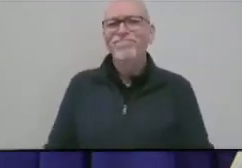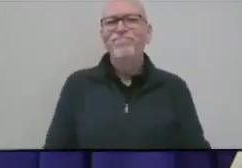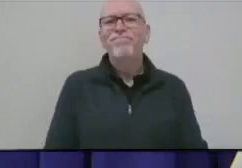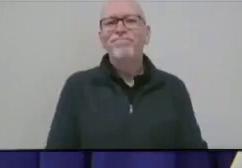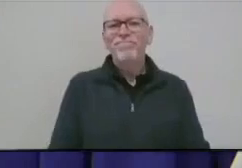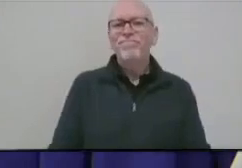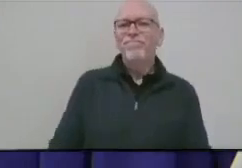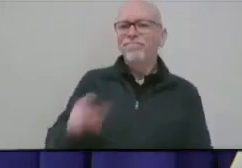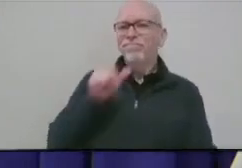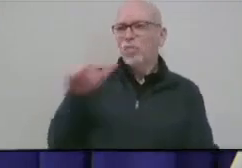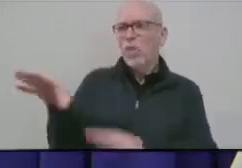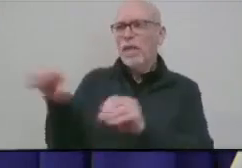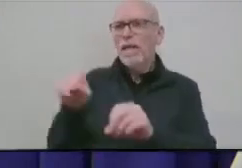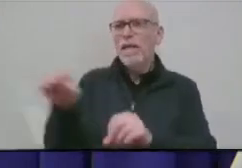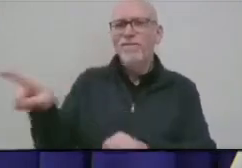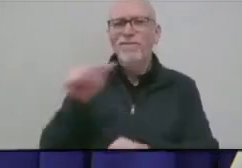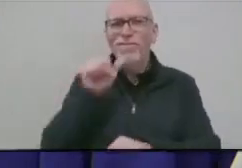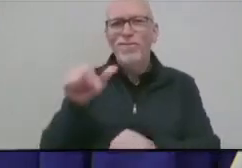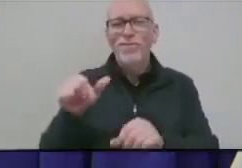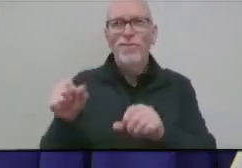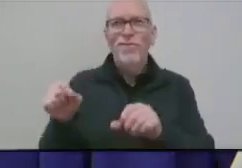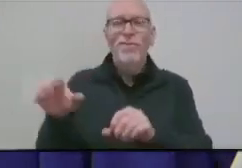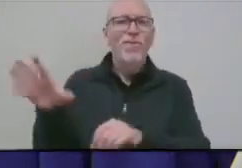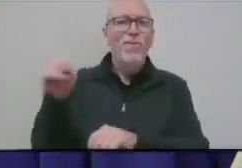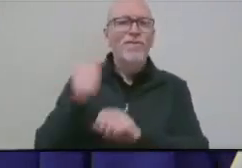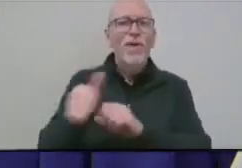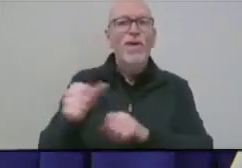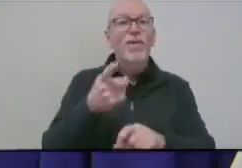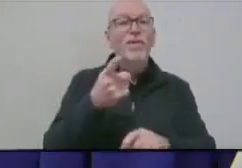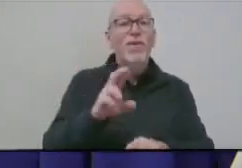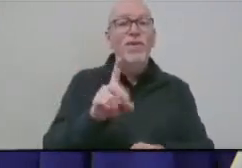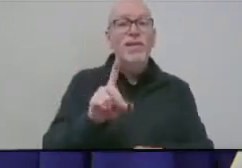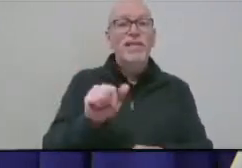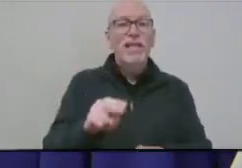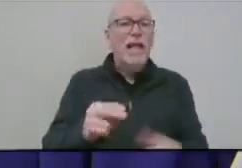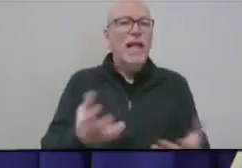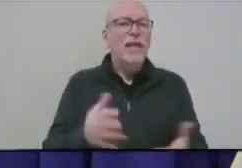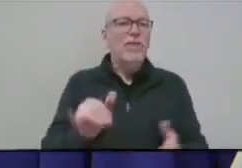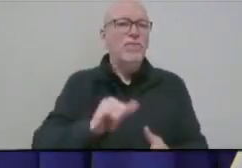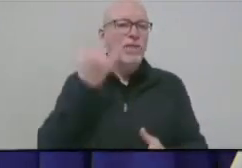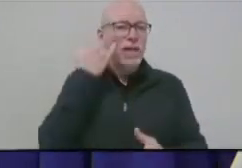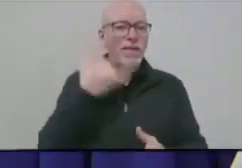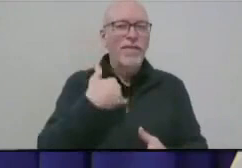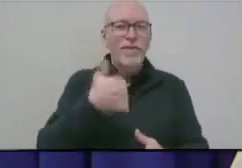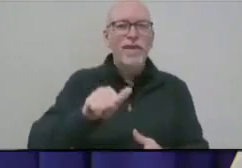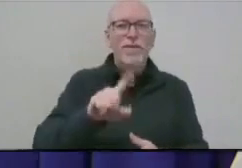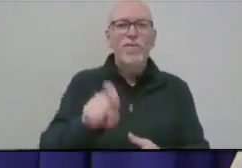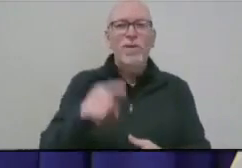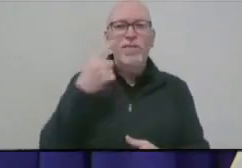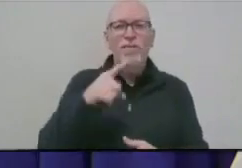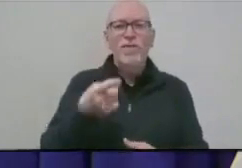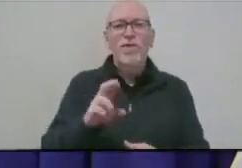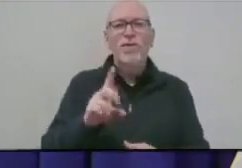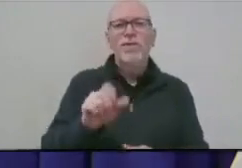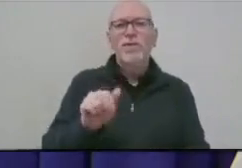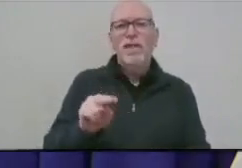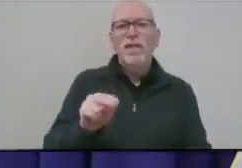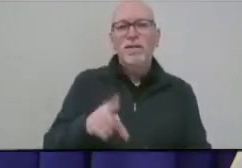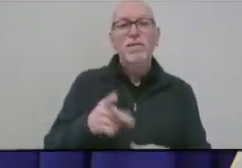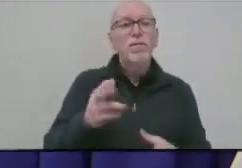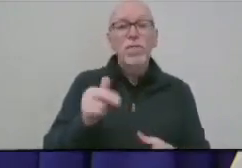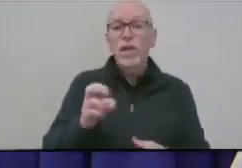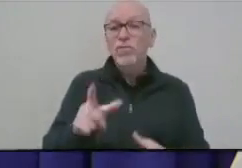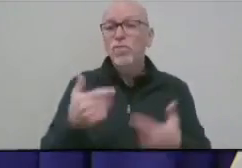Don't veer off or stray far. Also, Dr. Dan is on deck if we've got any questions for Dr. Dan as well. With that, Rachel, why don't we